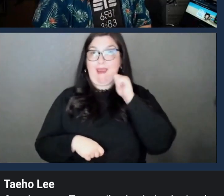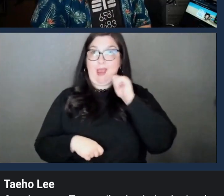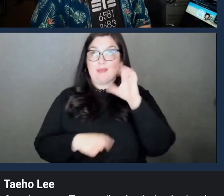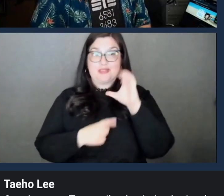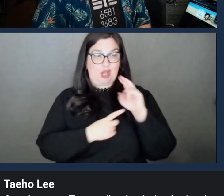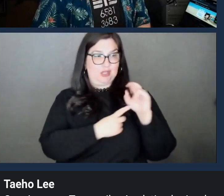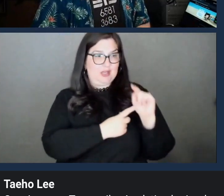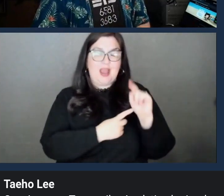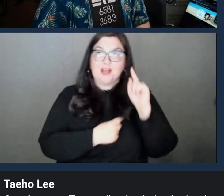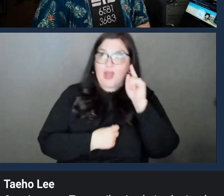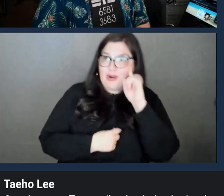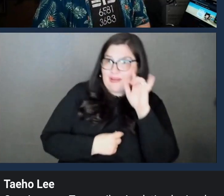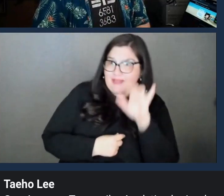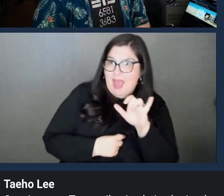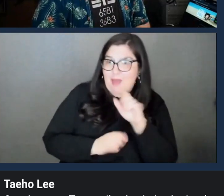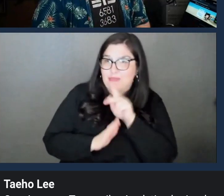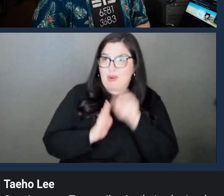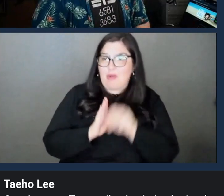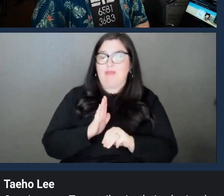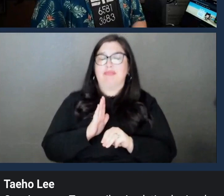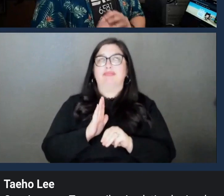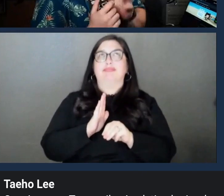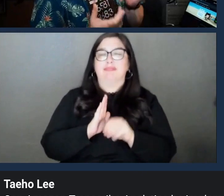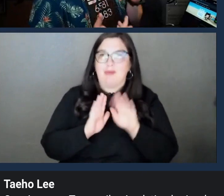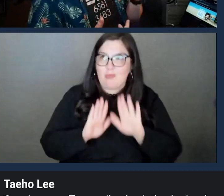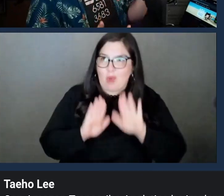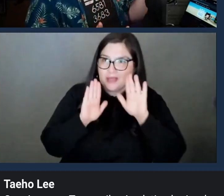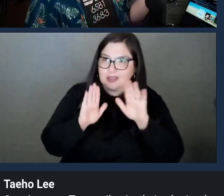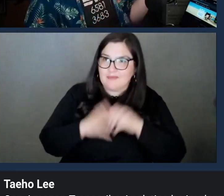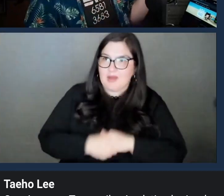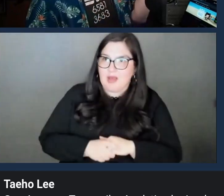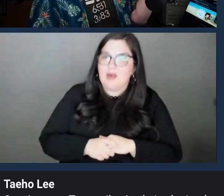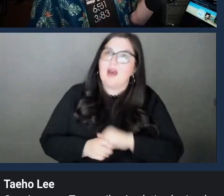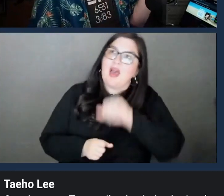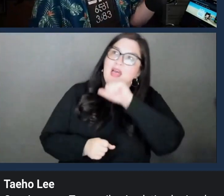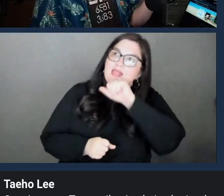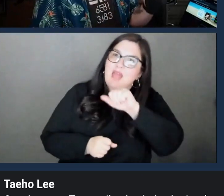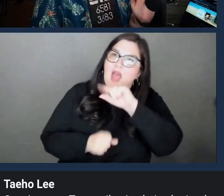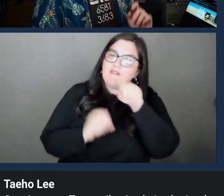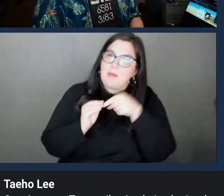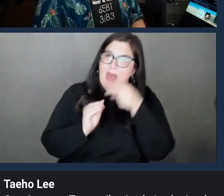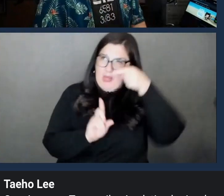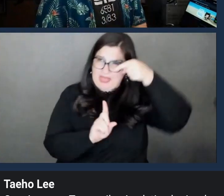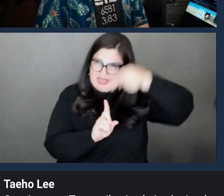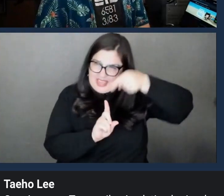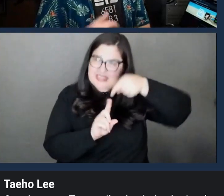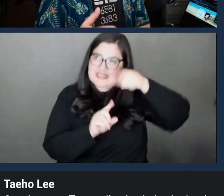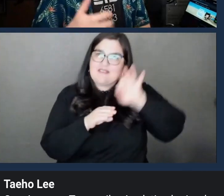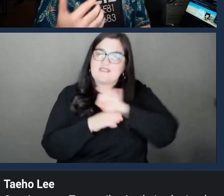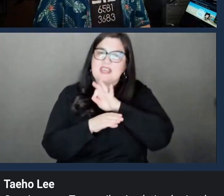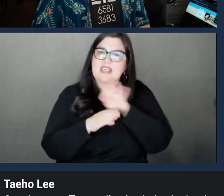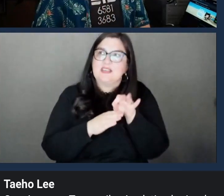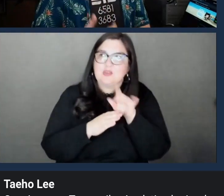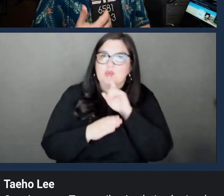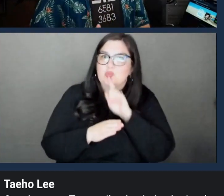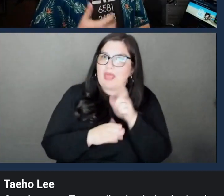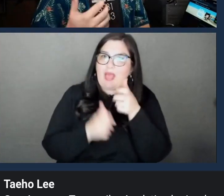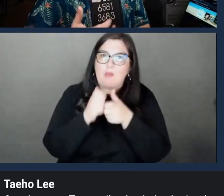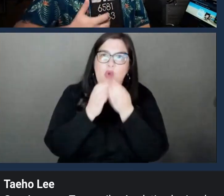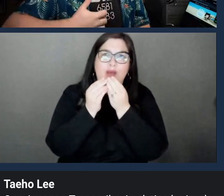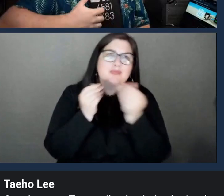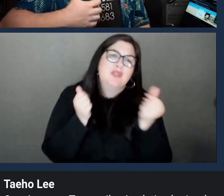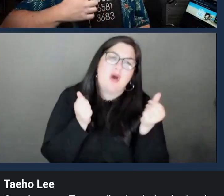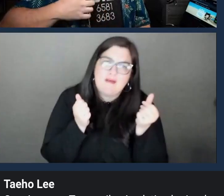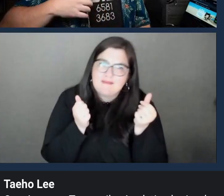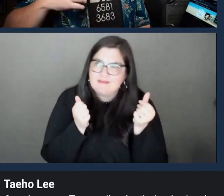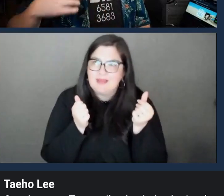wonderful. So I love that. And what I also love about this specific feature is that it solves some problems. It solves the